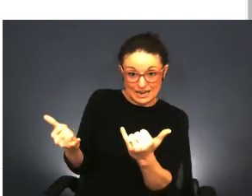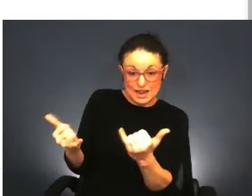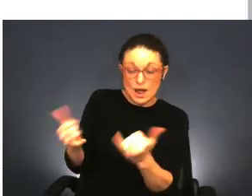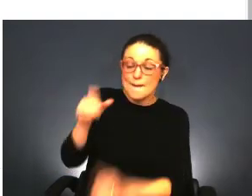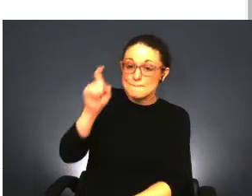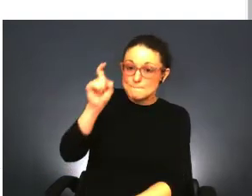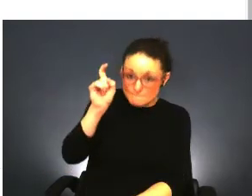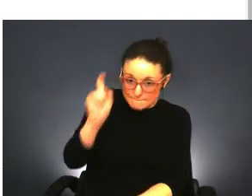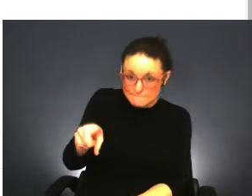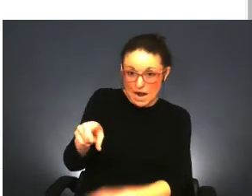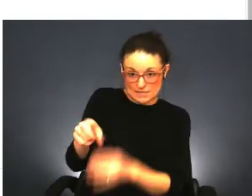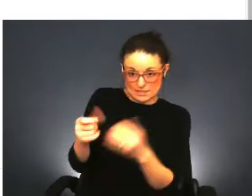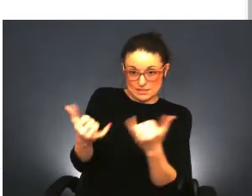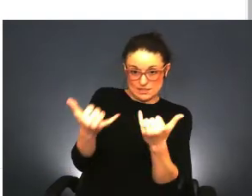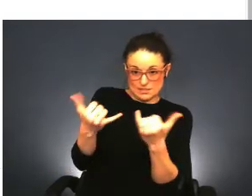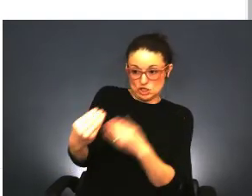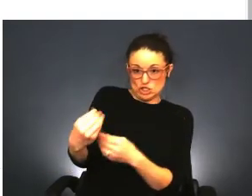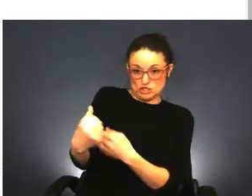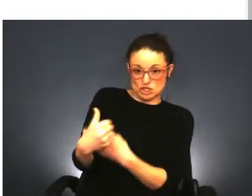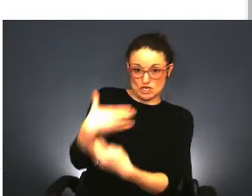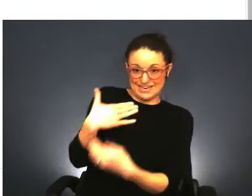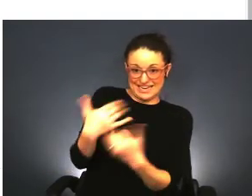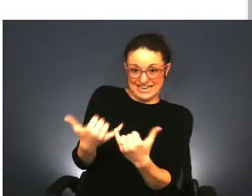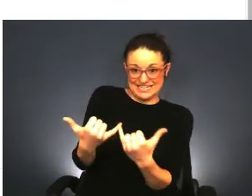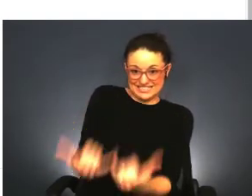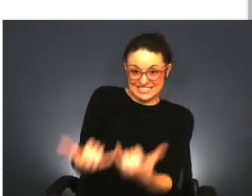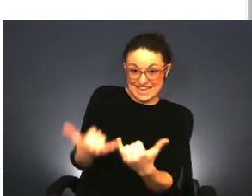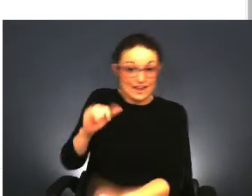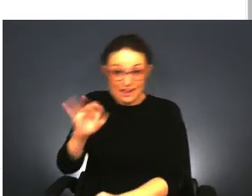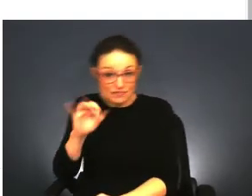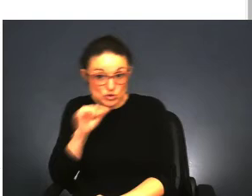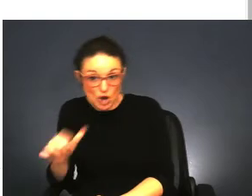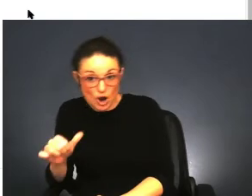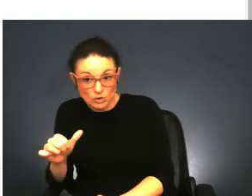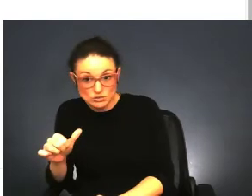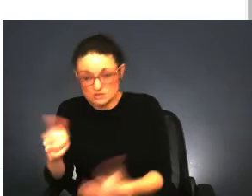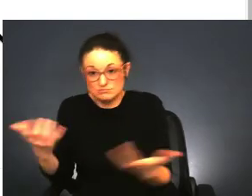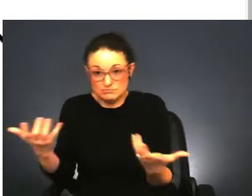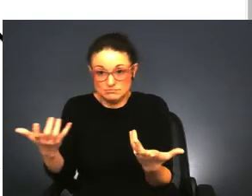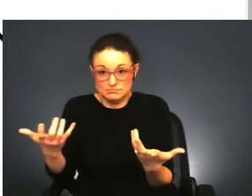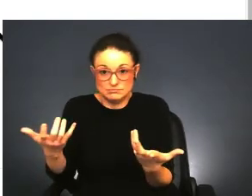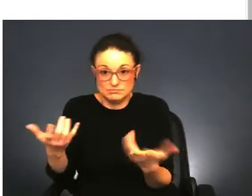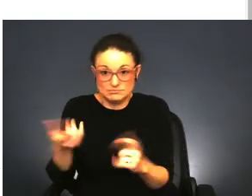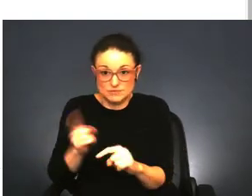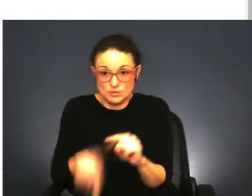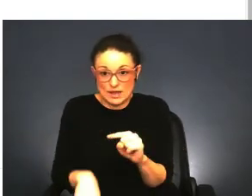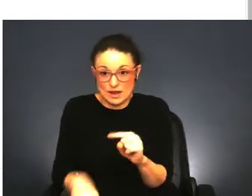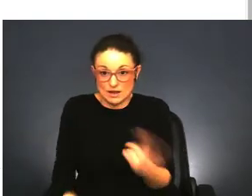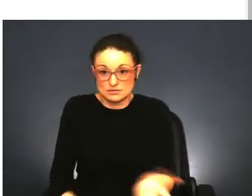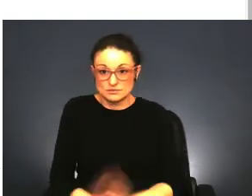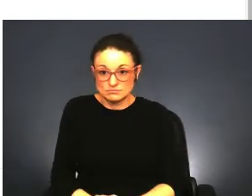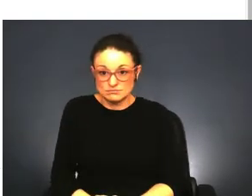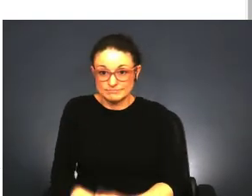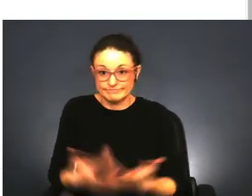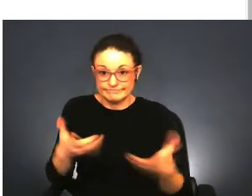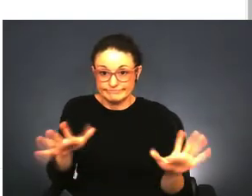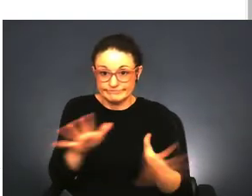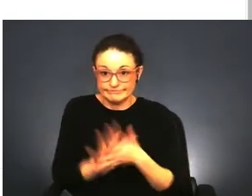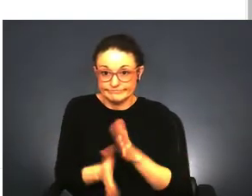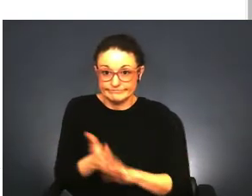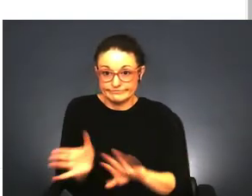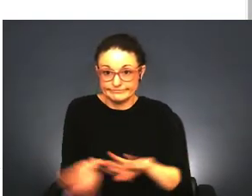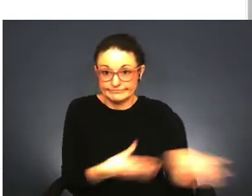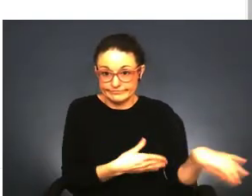by the end of today. If you don't, then you won't be able to submit it tomorrow. Okay,